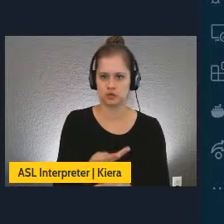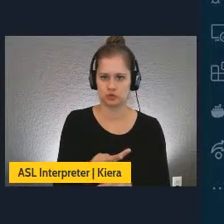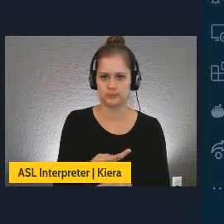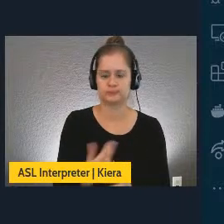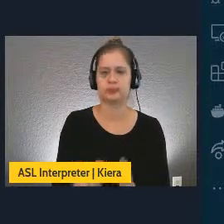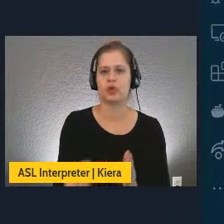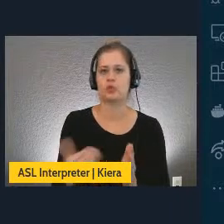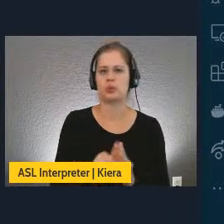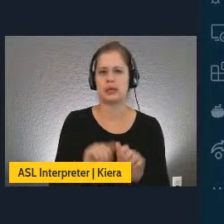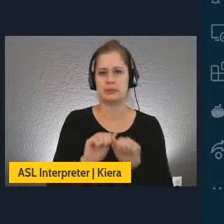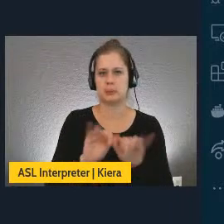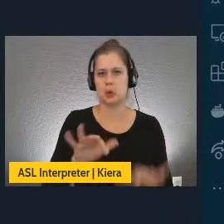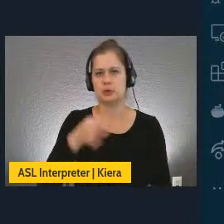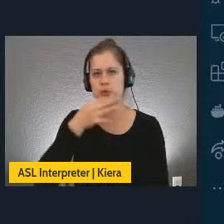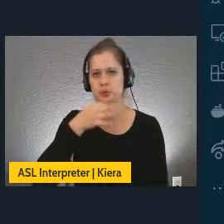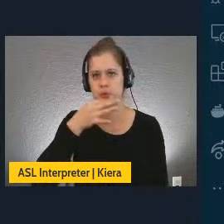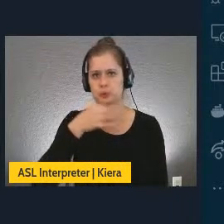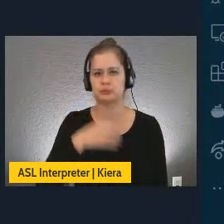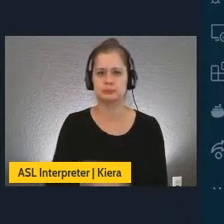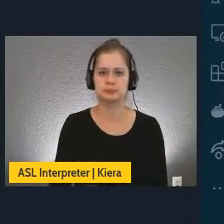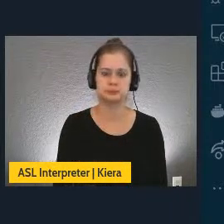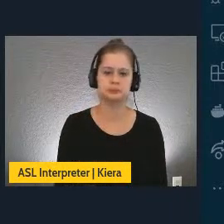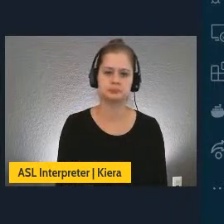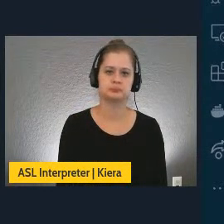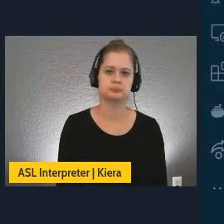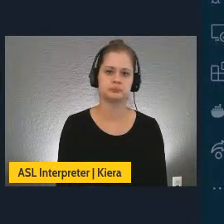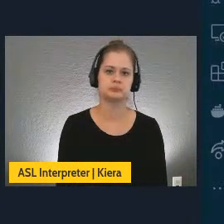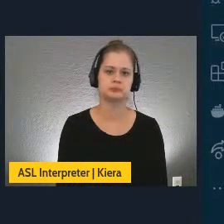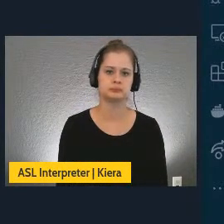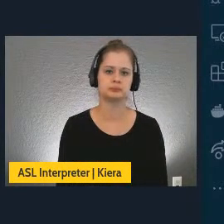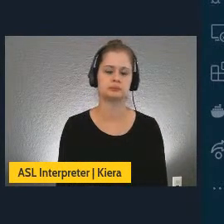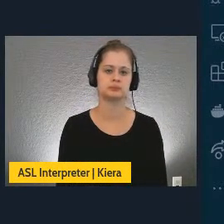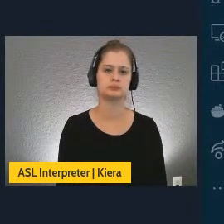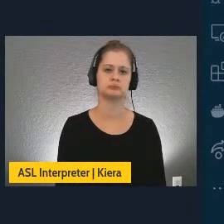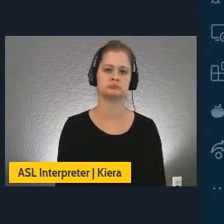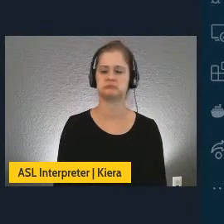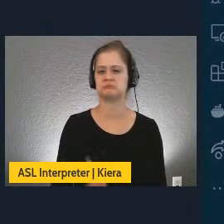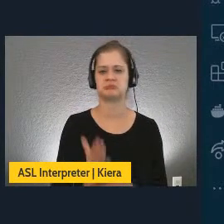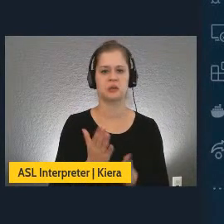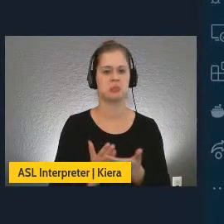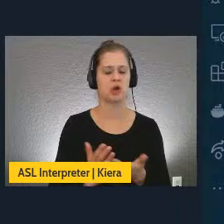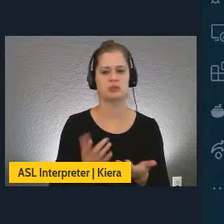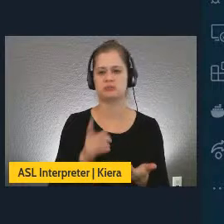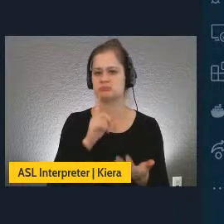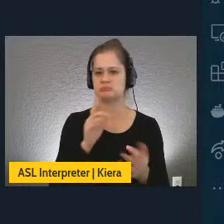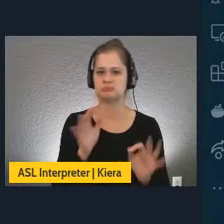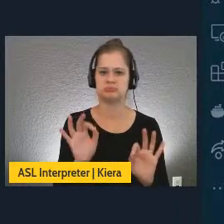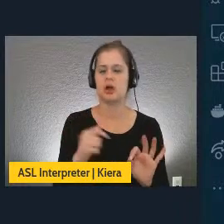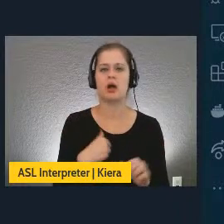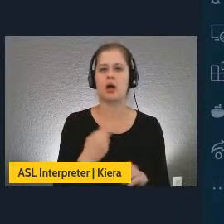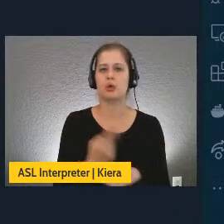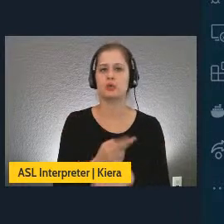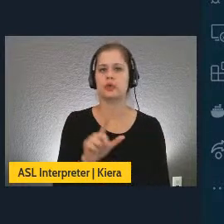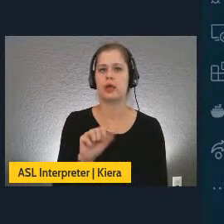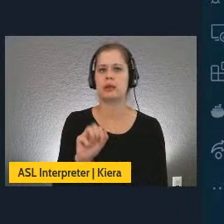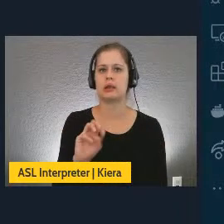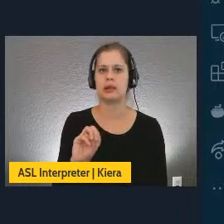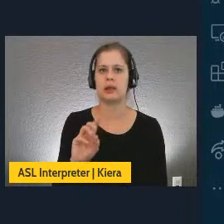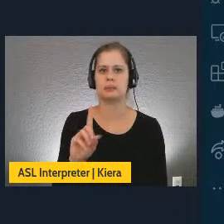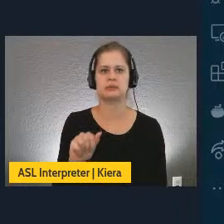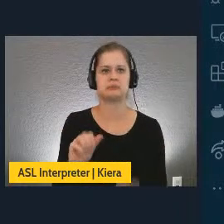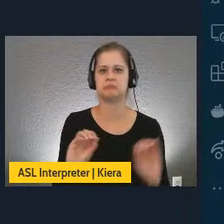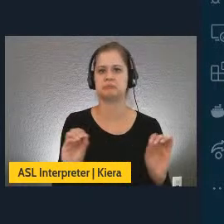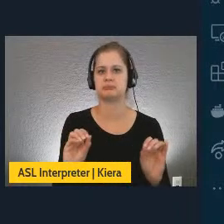in a bit. And yeah, so also this part, there's nothing special. I went with the lambda-lith approach here, just